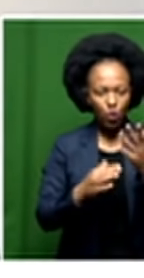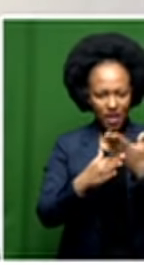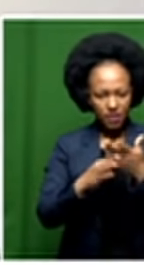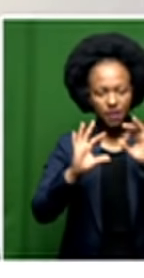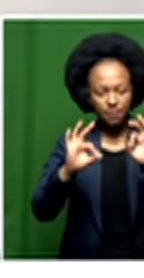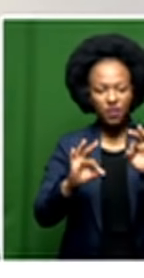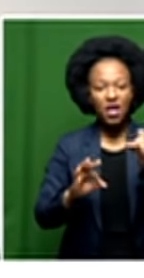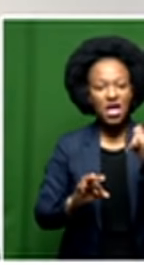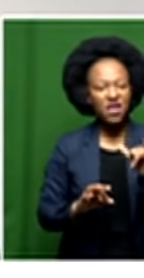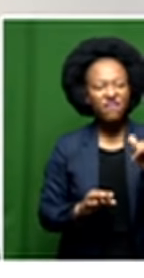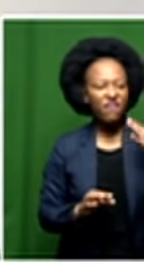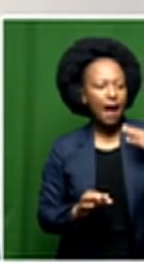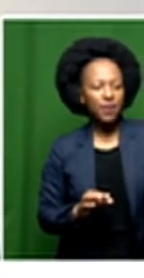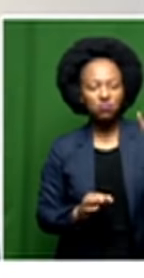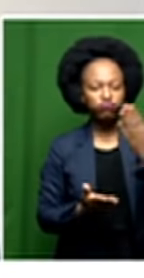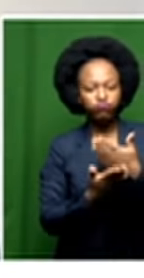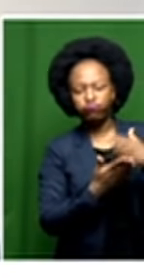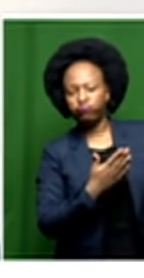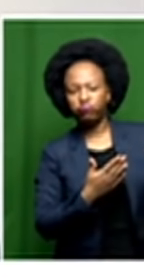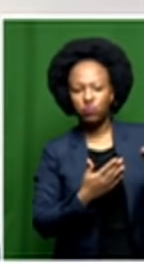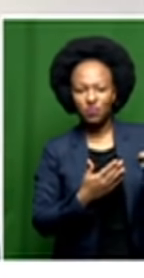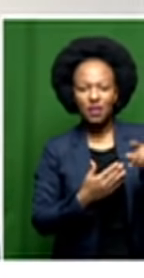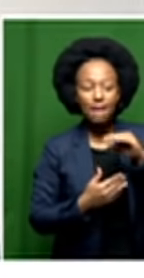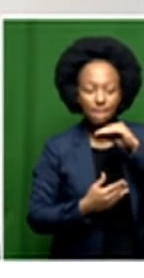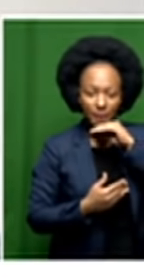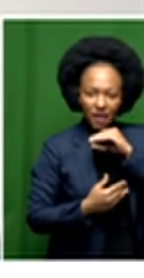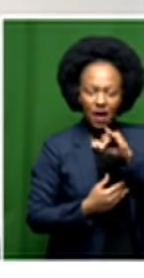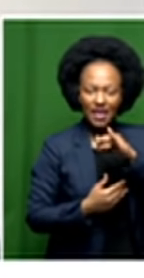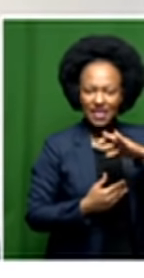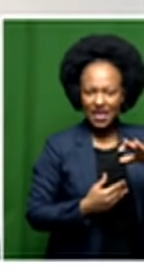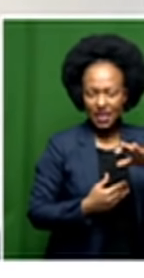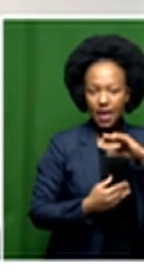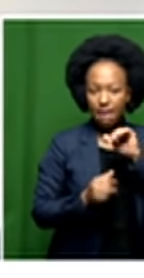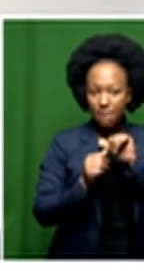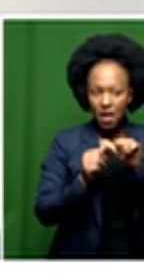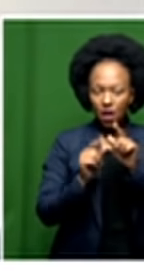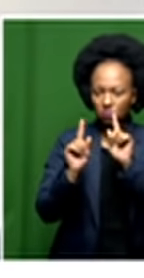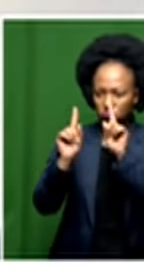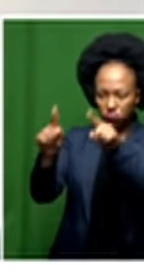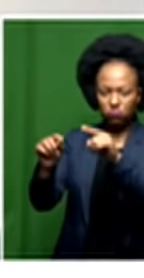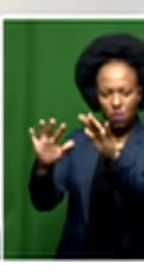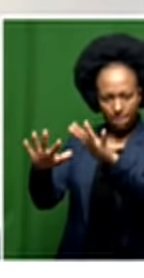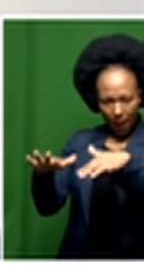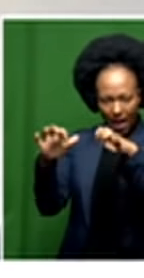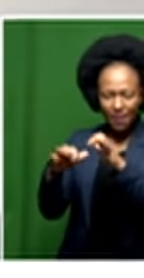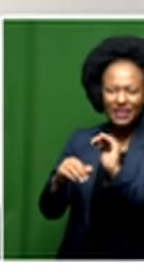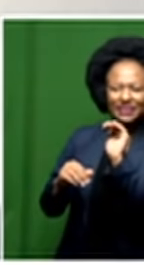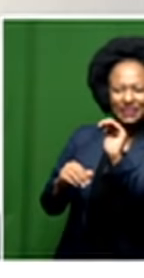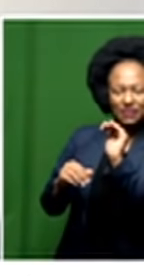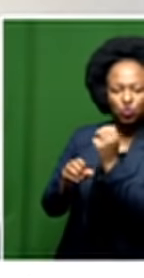it dismisses the application, the IEC can either move to Parliament and try and initiate a